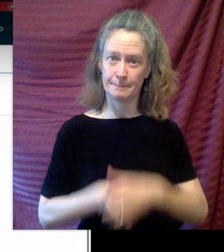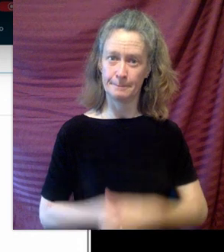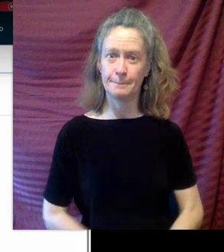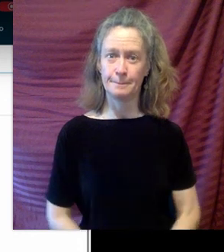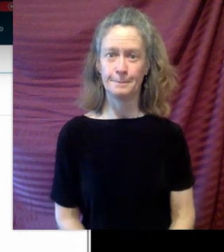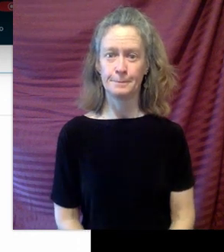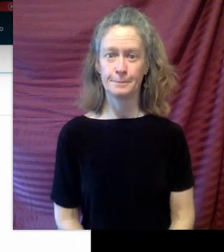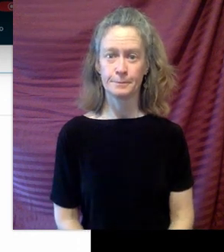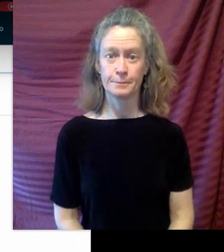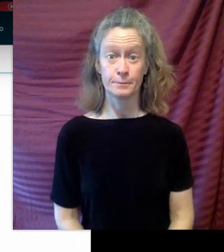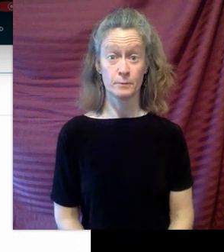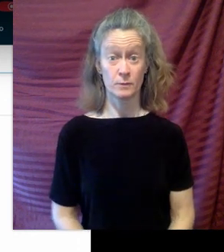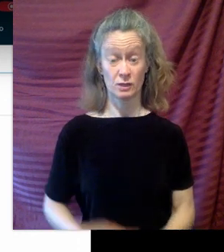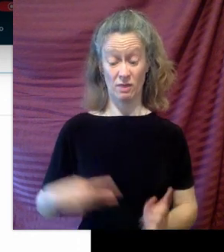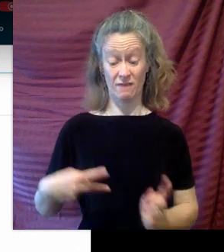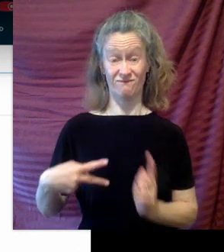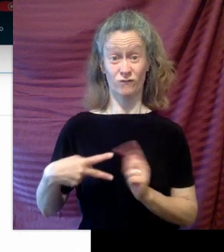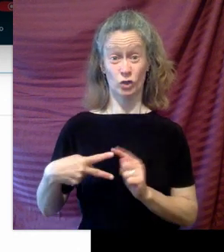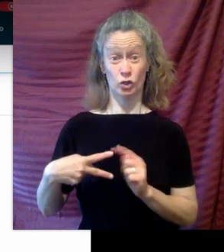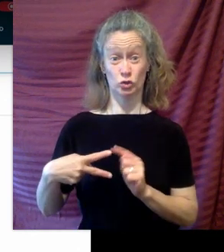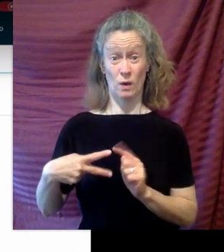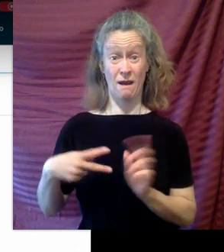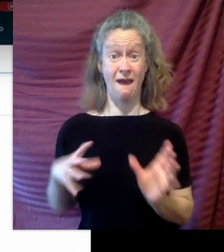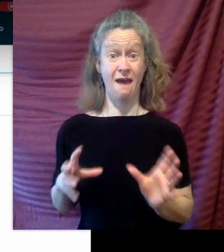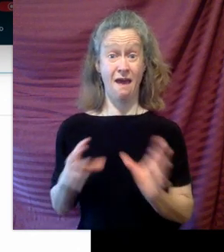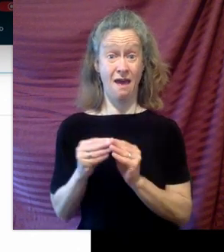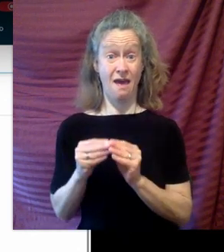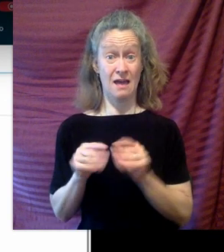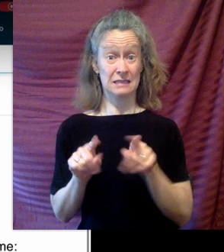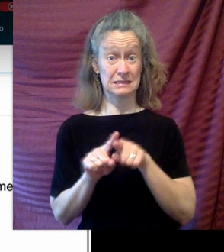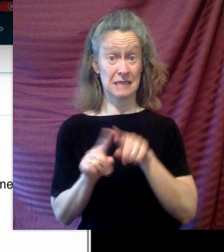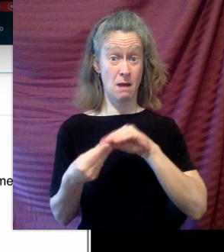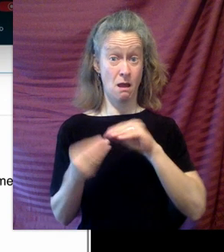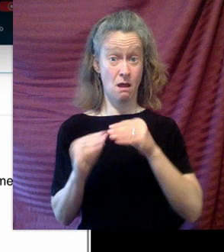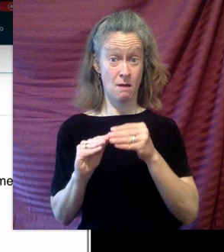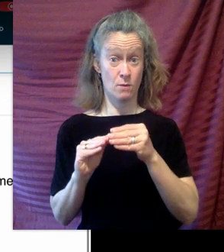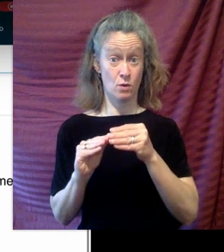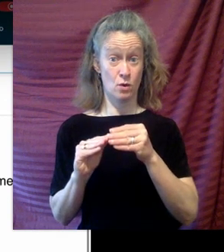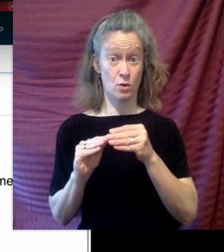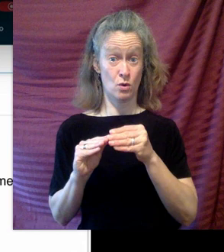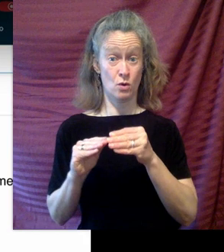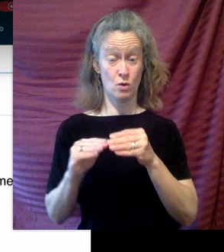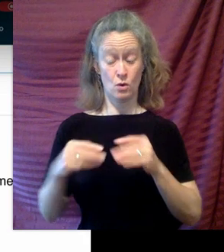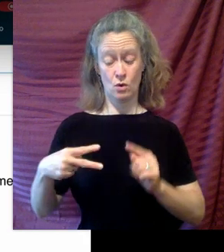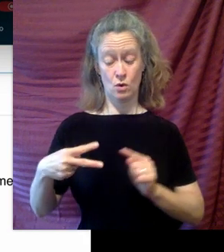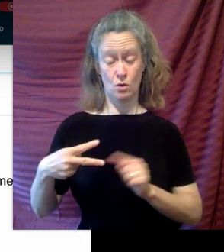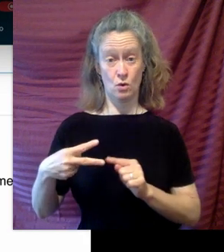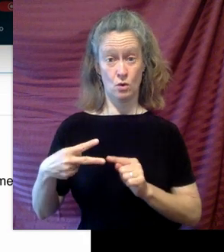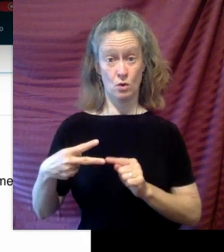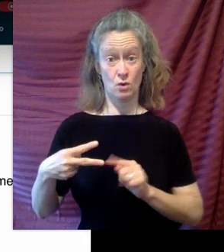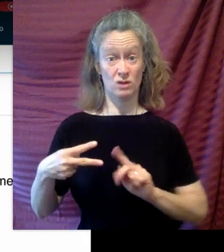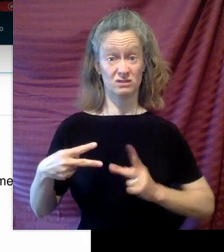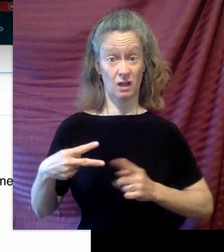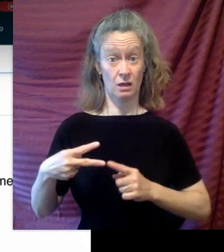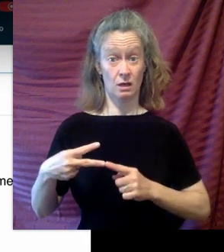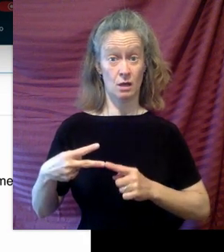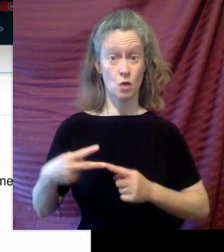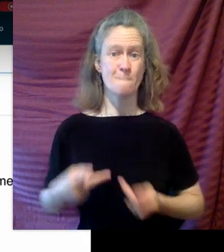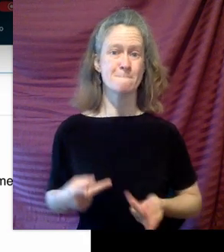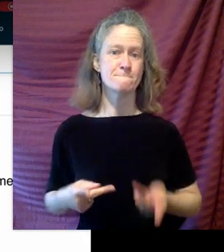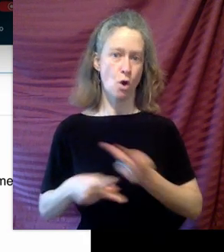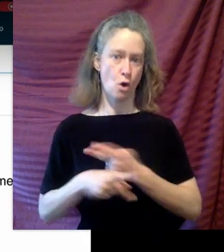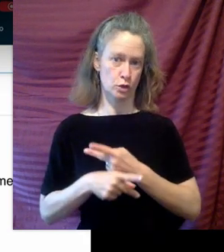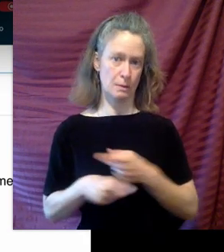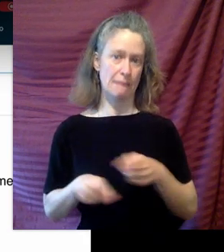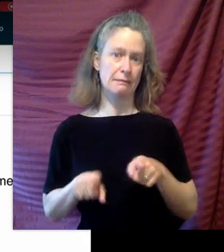So for the first one, we're adding the same number. And for the second one, we're multiplying by